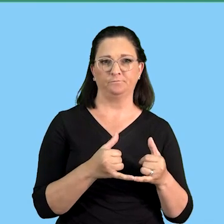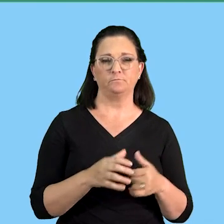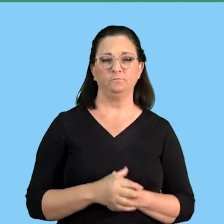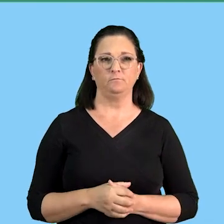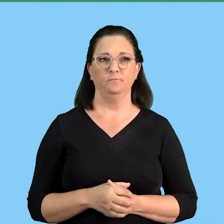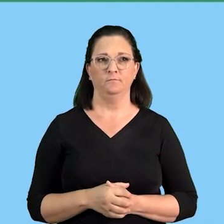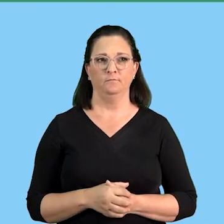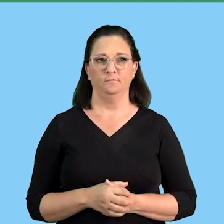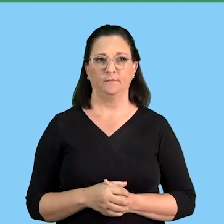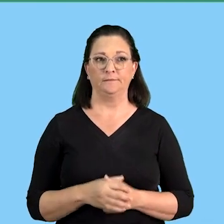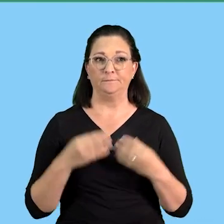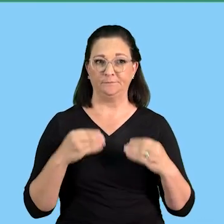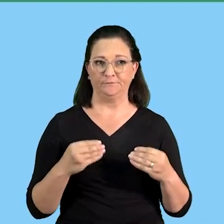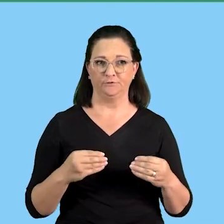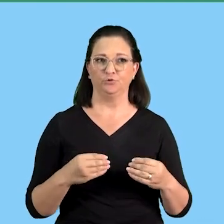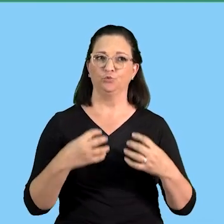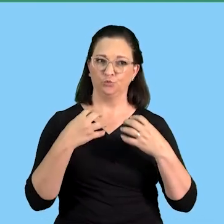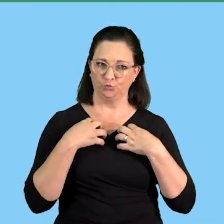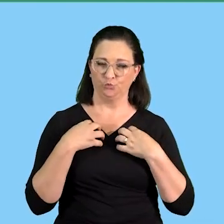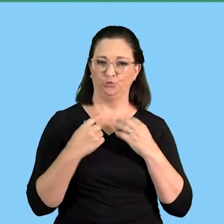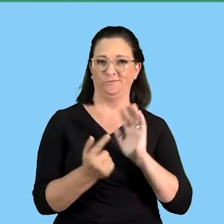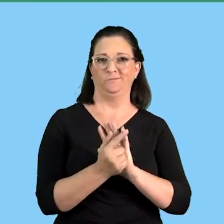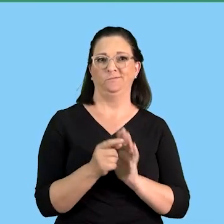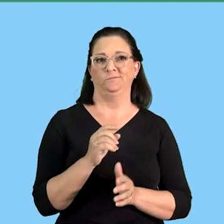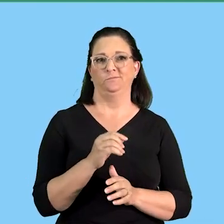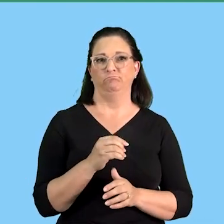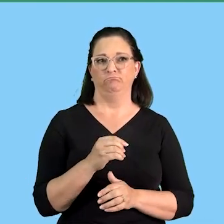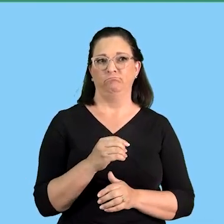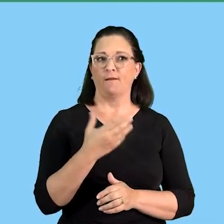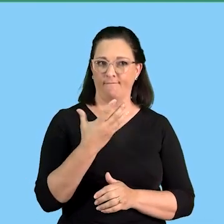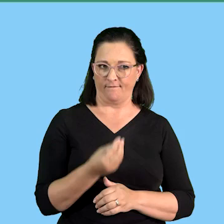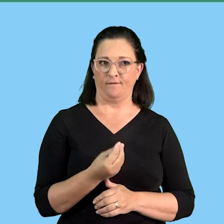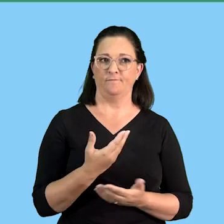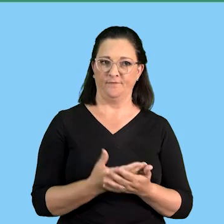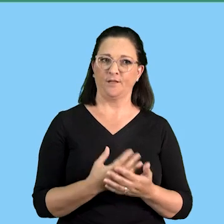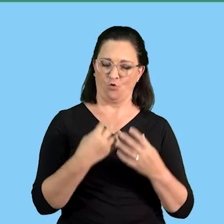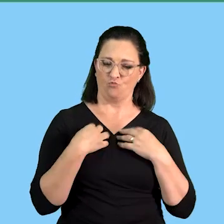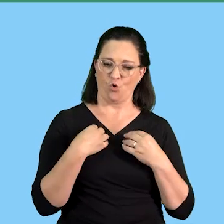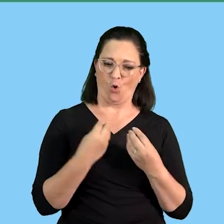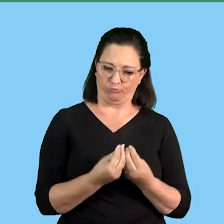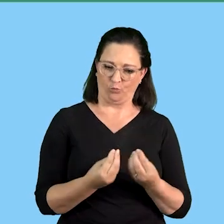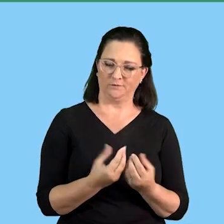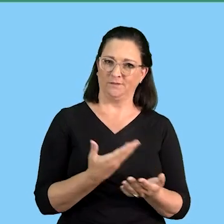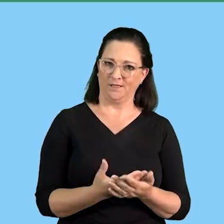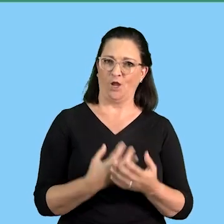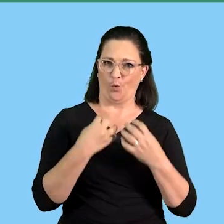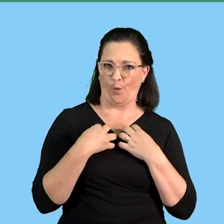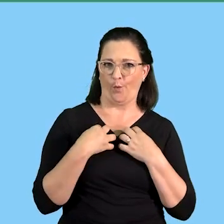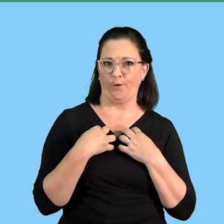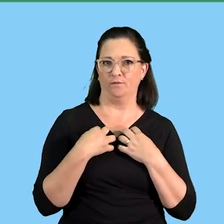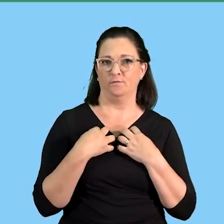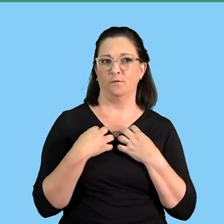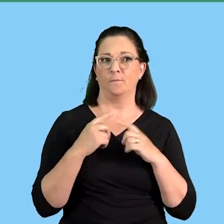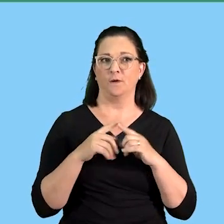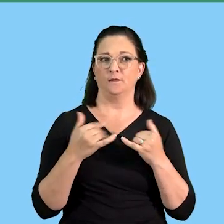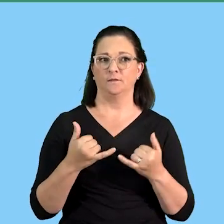company? The business has its own legal identity and can own assets and property, and again, this means this business can be